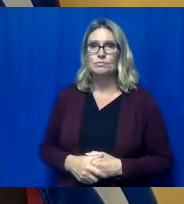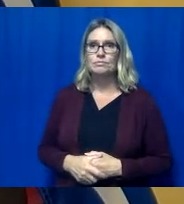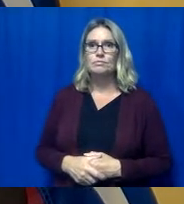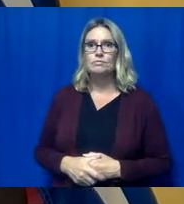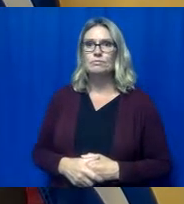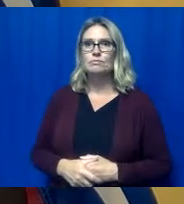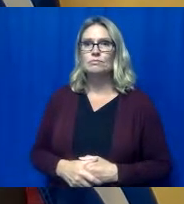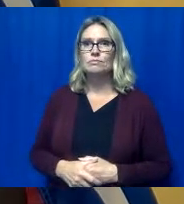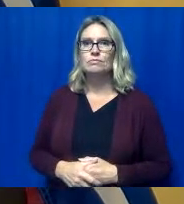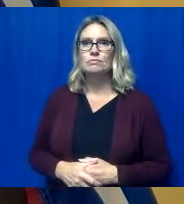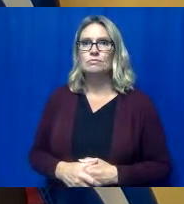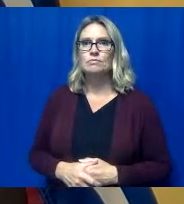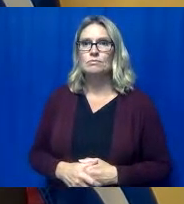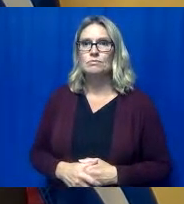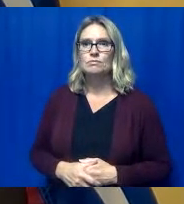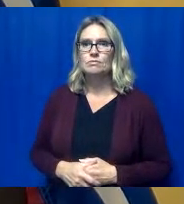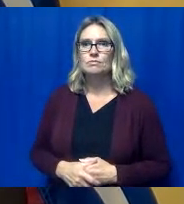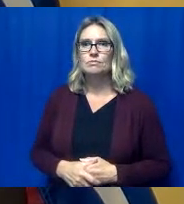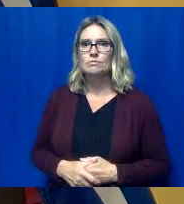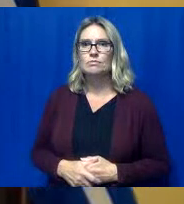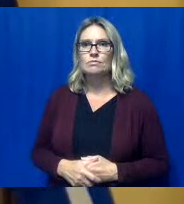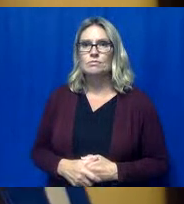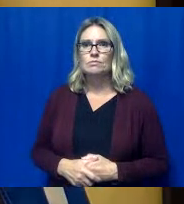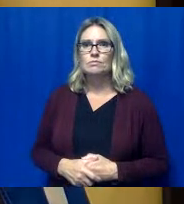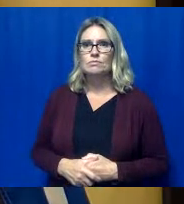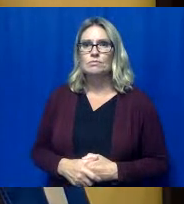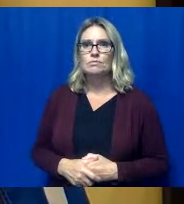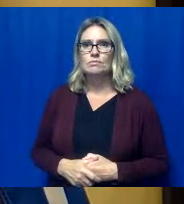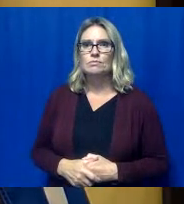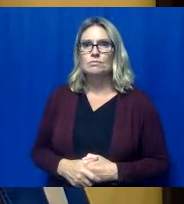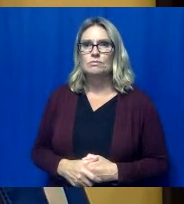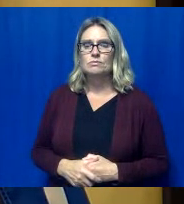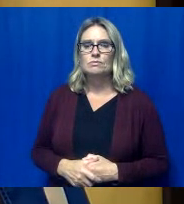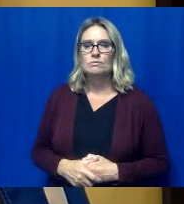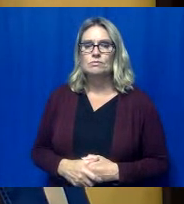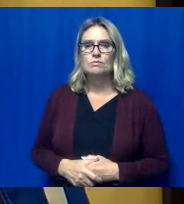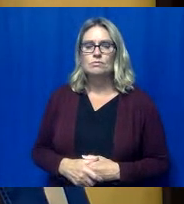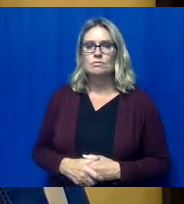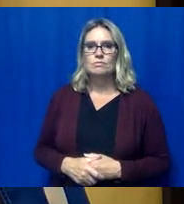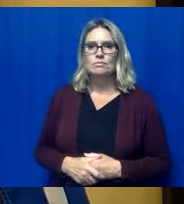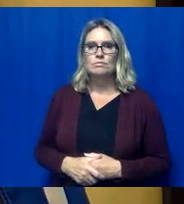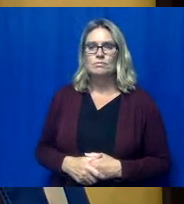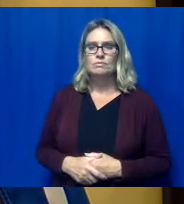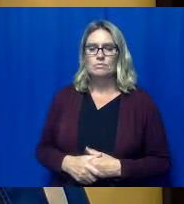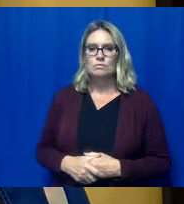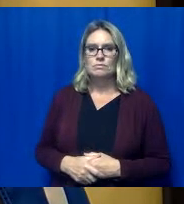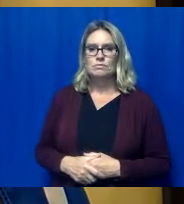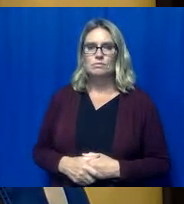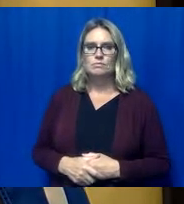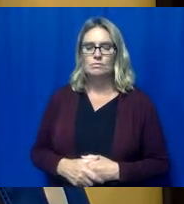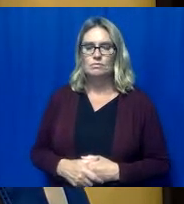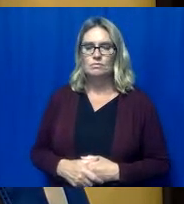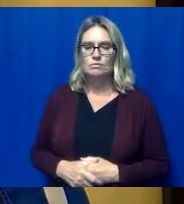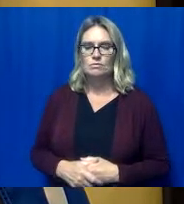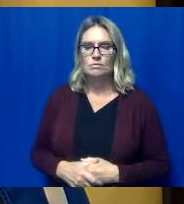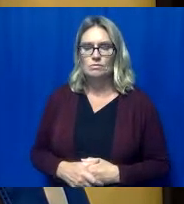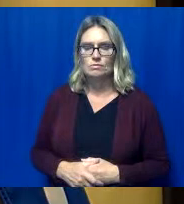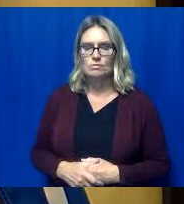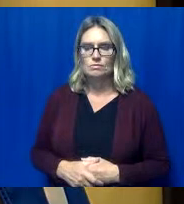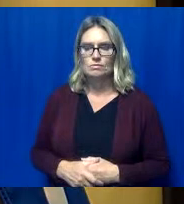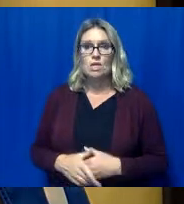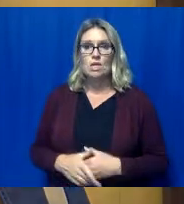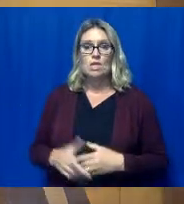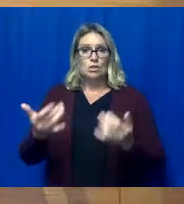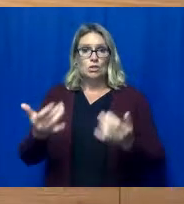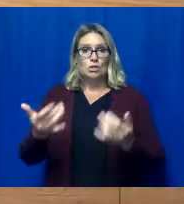To Premier Higgs, knowing how this unfolded, are you now promising to be more cautious in ending protocols? I know you